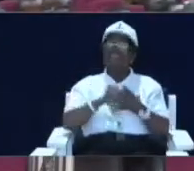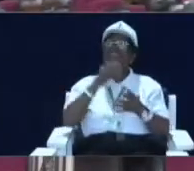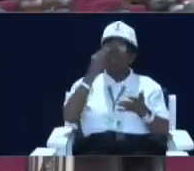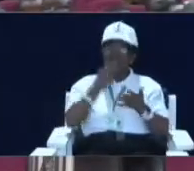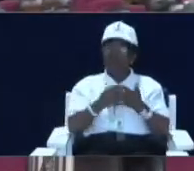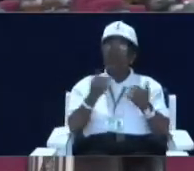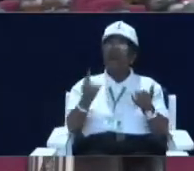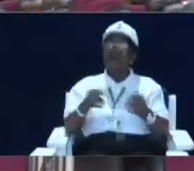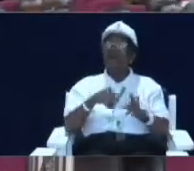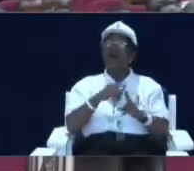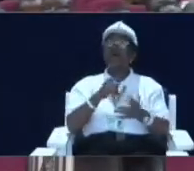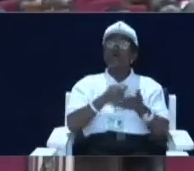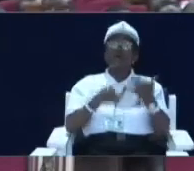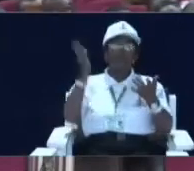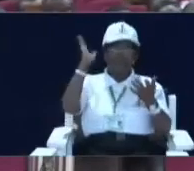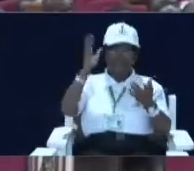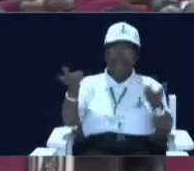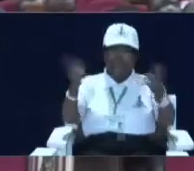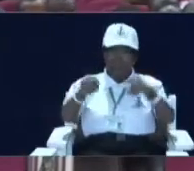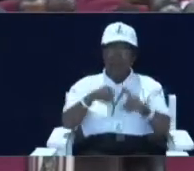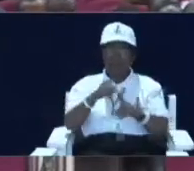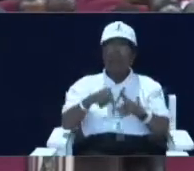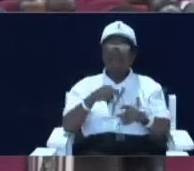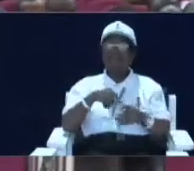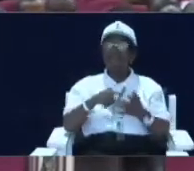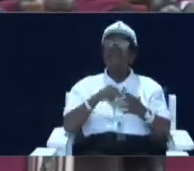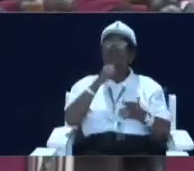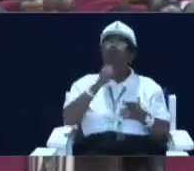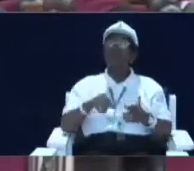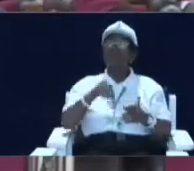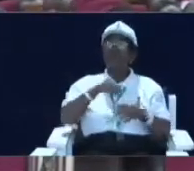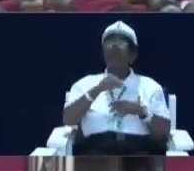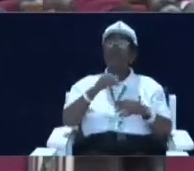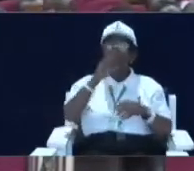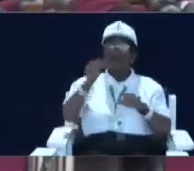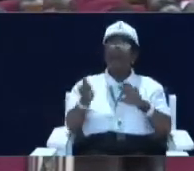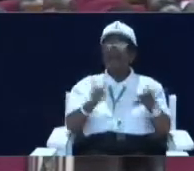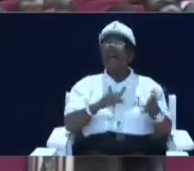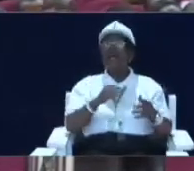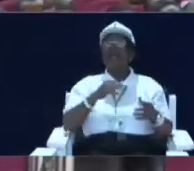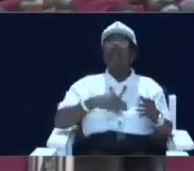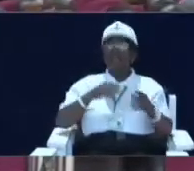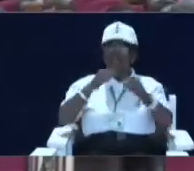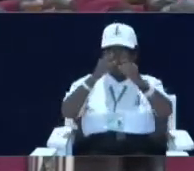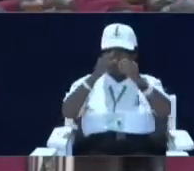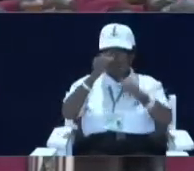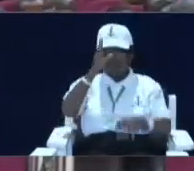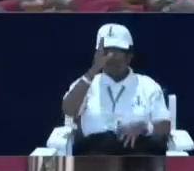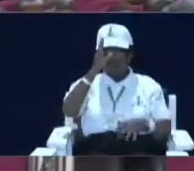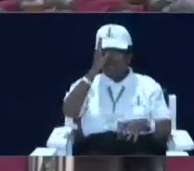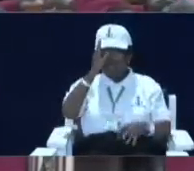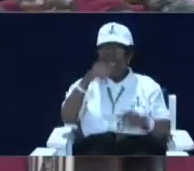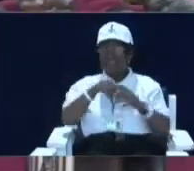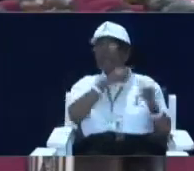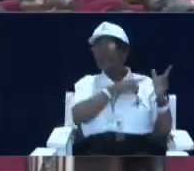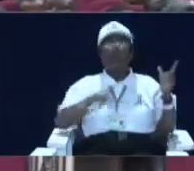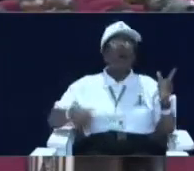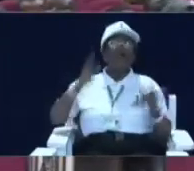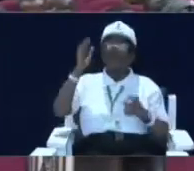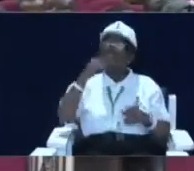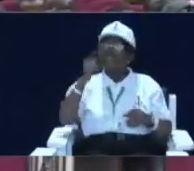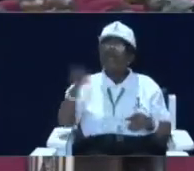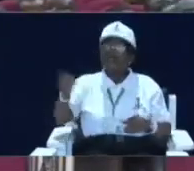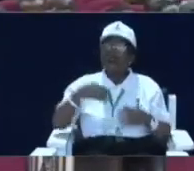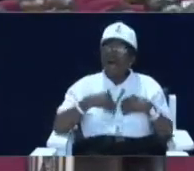happen when this old man goes? My father in the Lord would say, you haven't seen anything yet. Wait till you